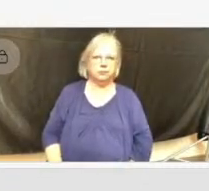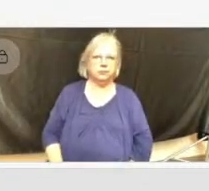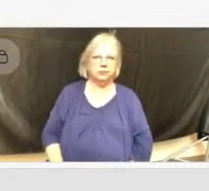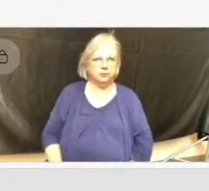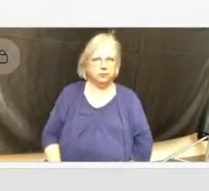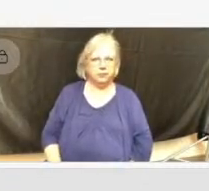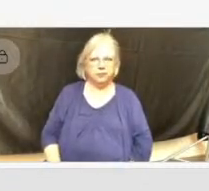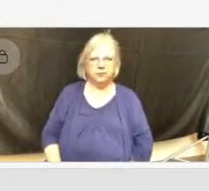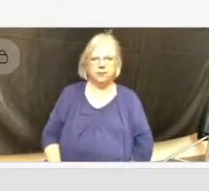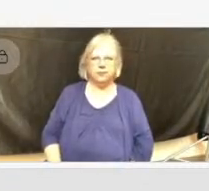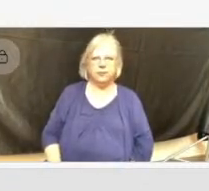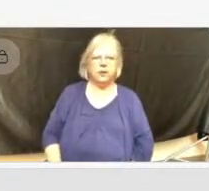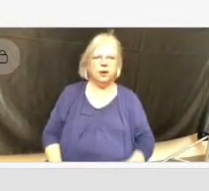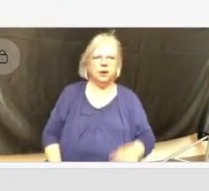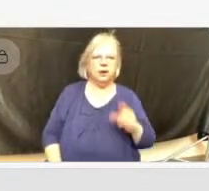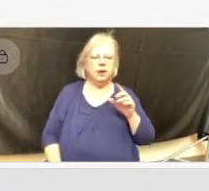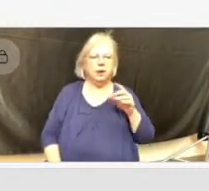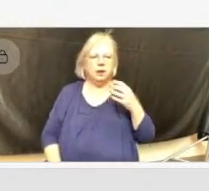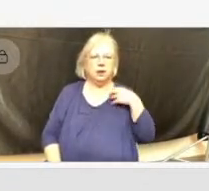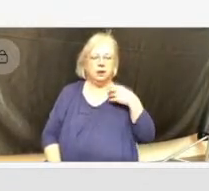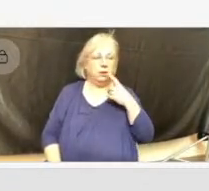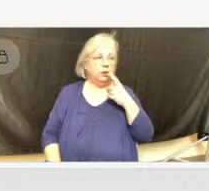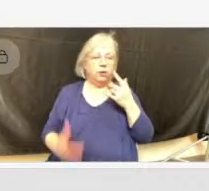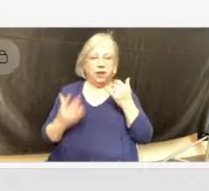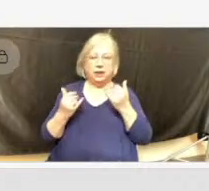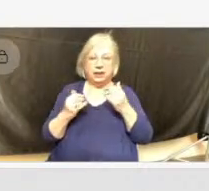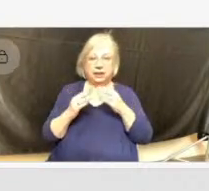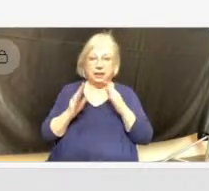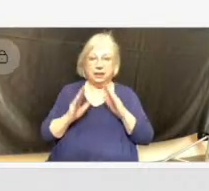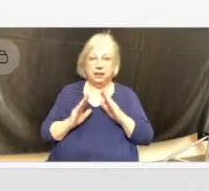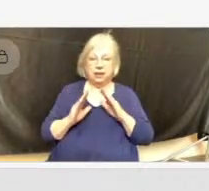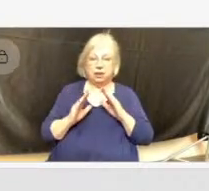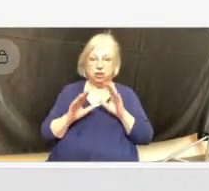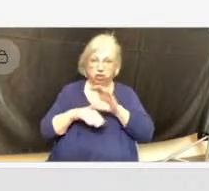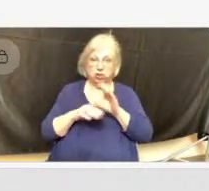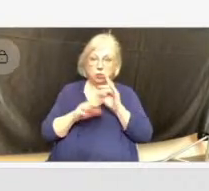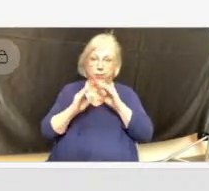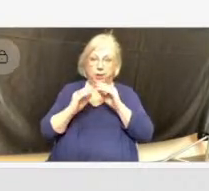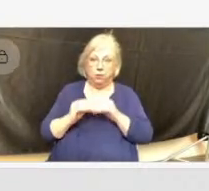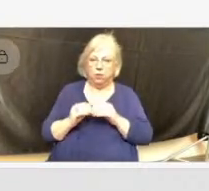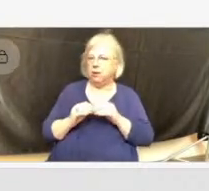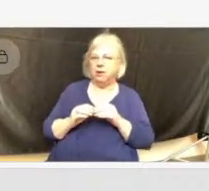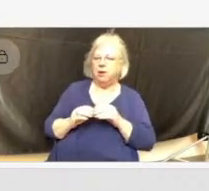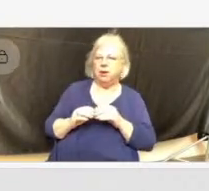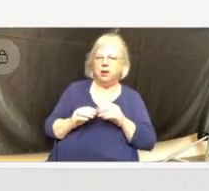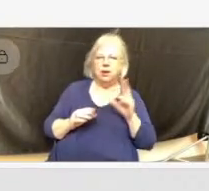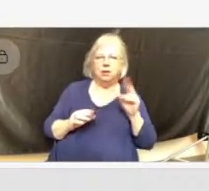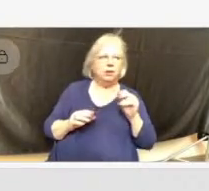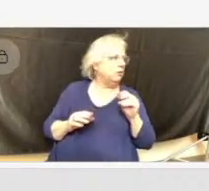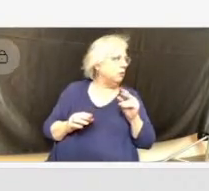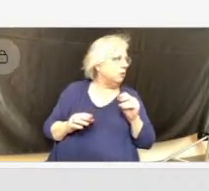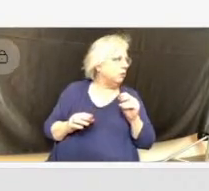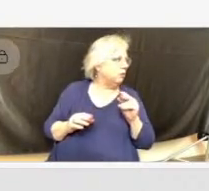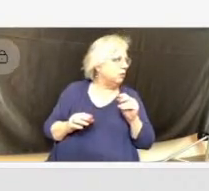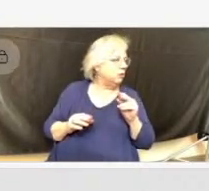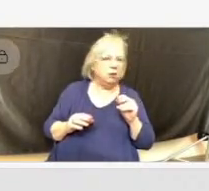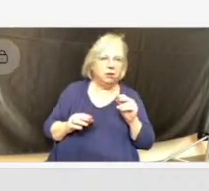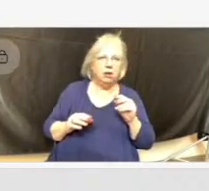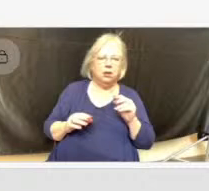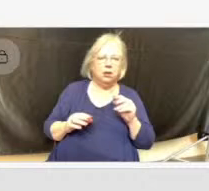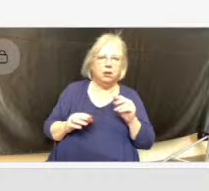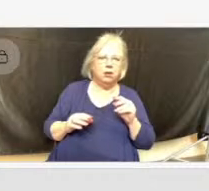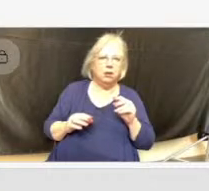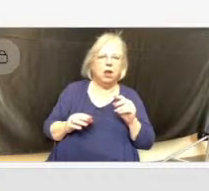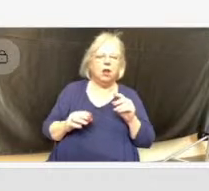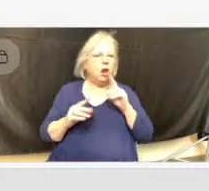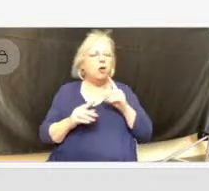So the existing facility would be torn down? No, that's going to just No. divide the church. It's like a big rectangular church, so I was just going to divide it up.